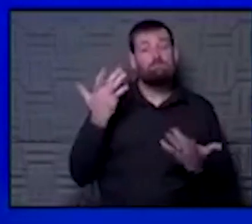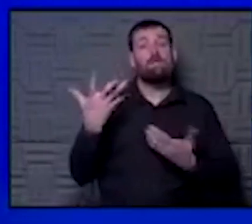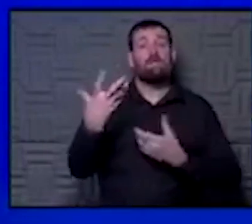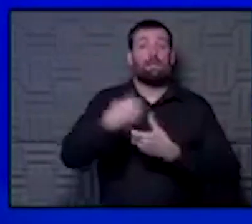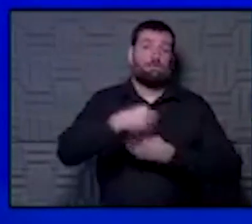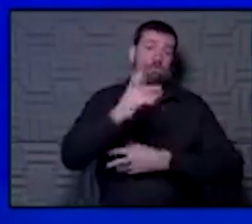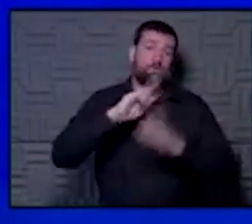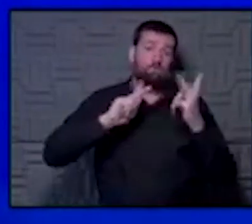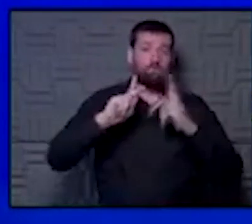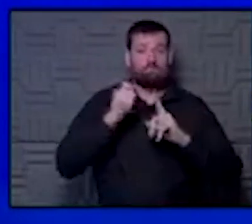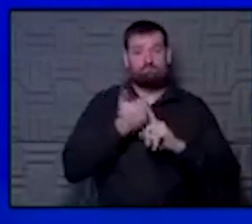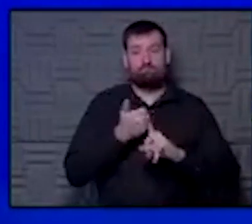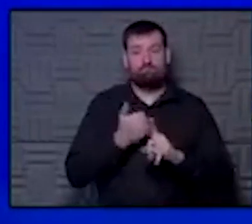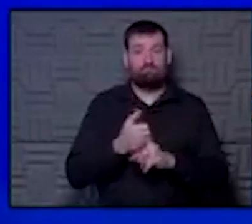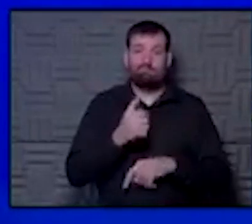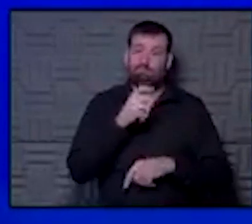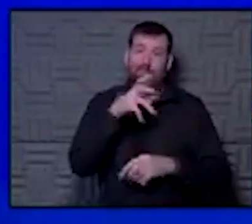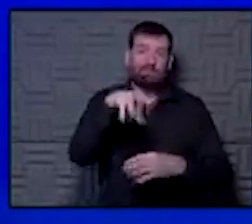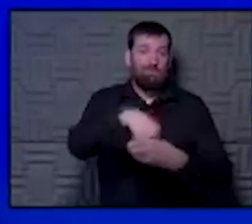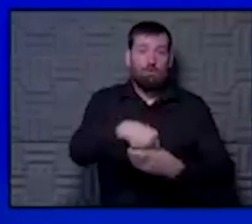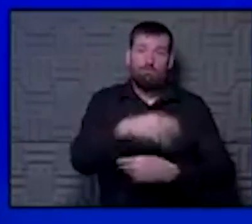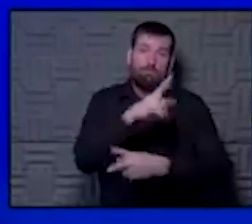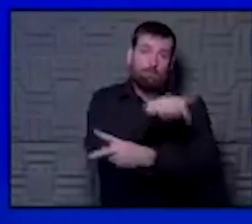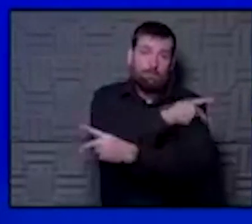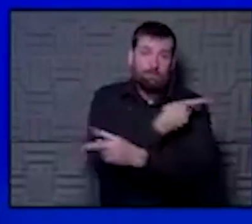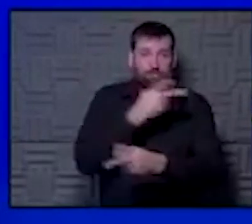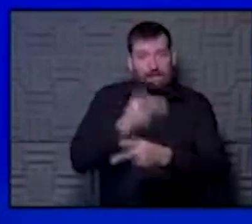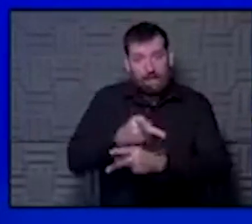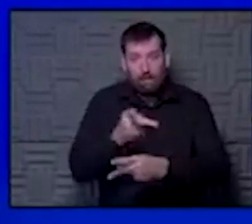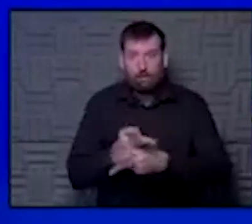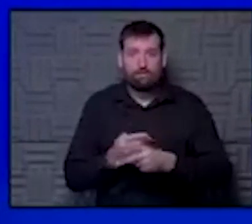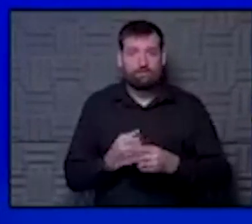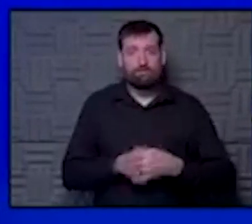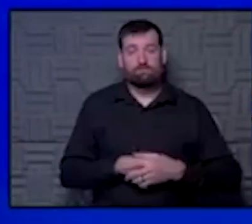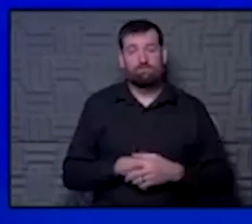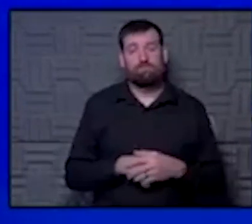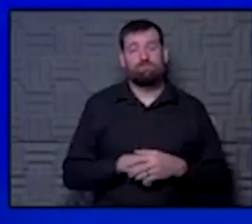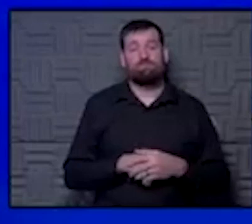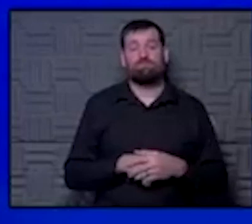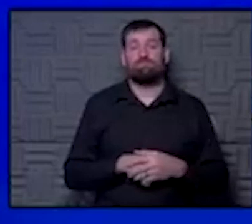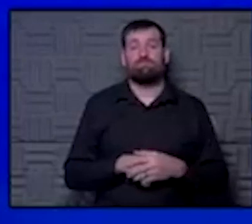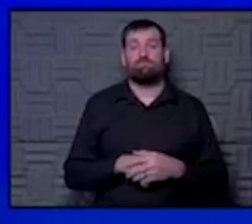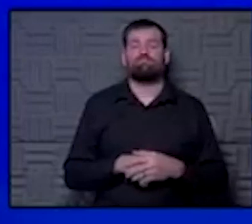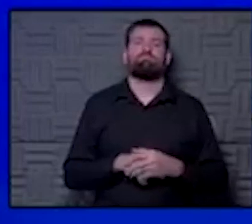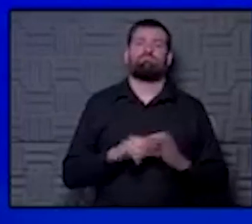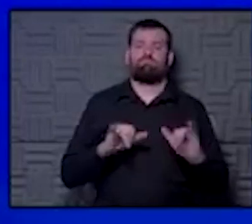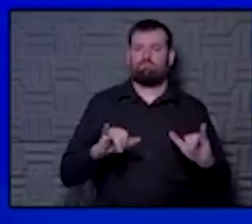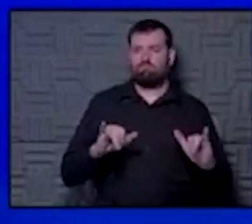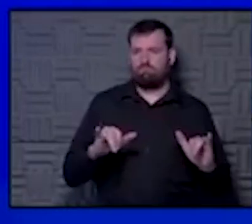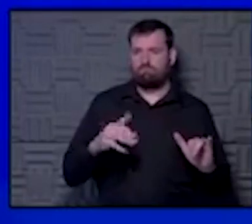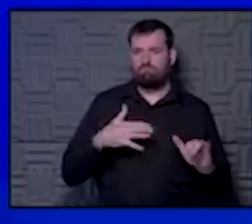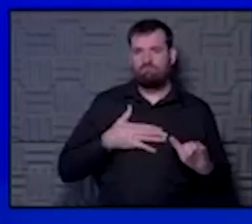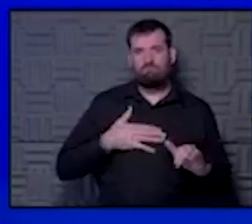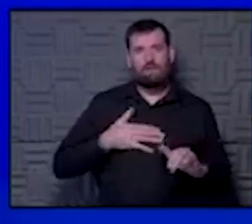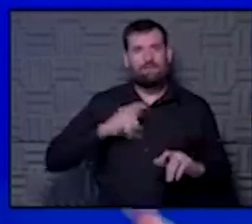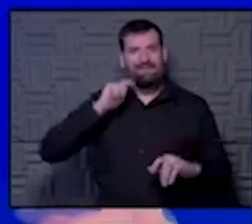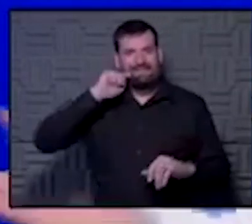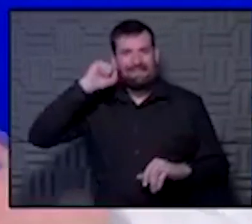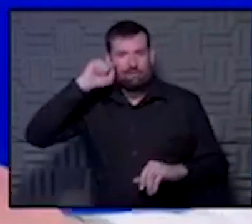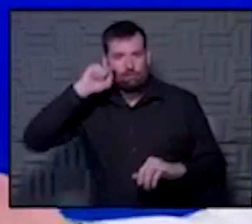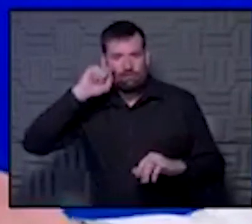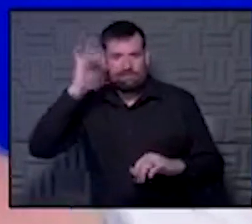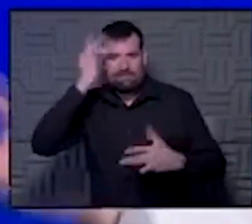people who are really not directly involved in patient care very much, right. and so you can figure out that, oh wait, my teenager got sick, or